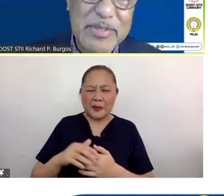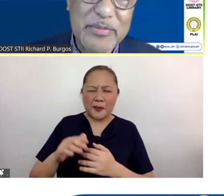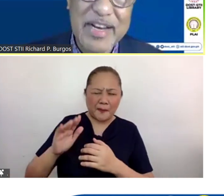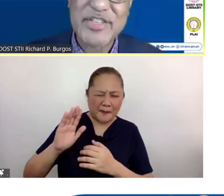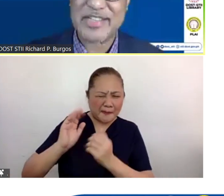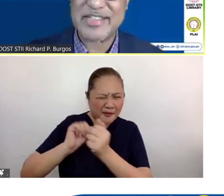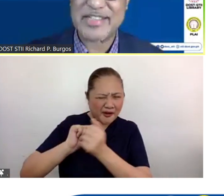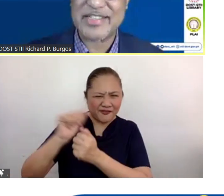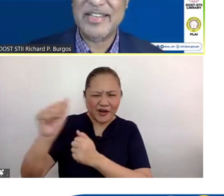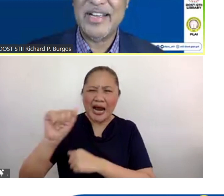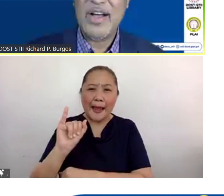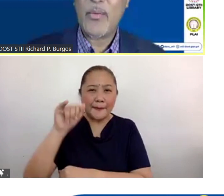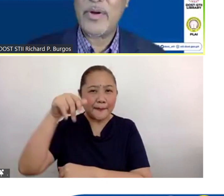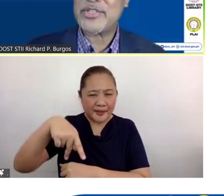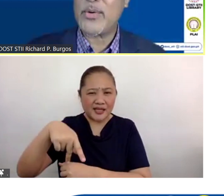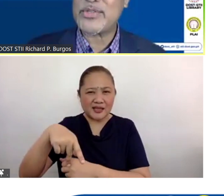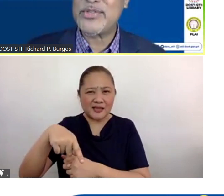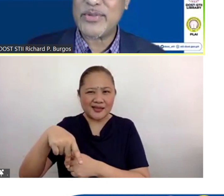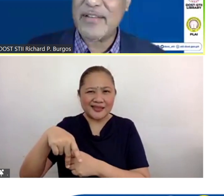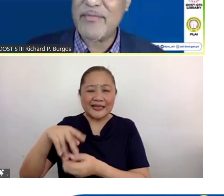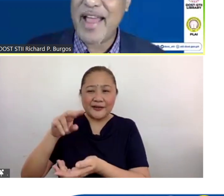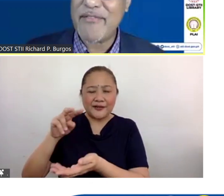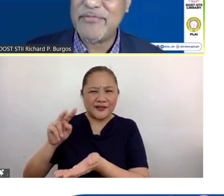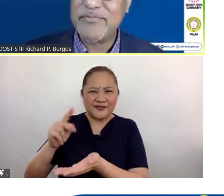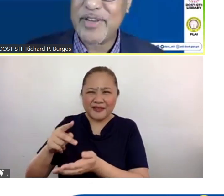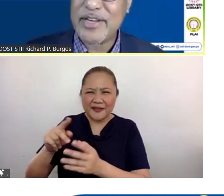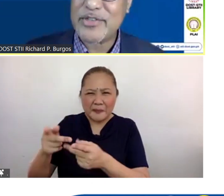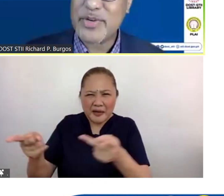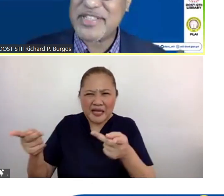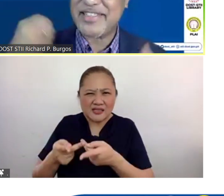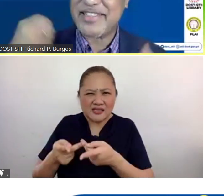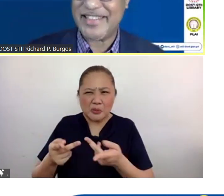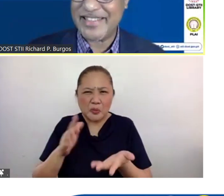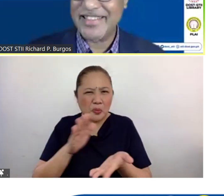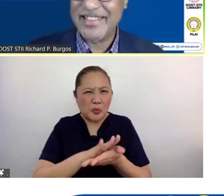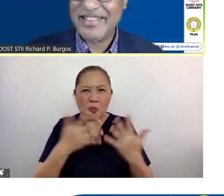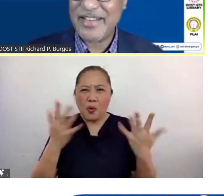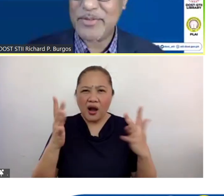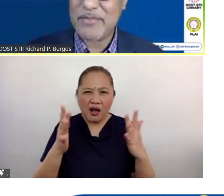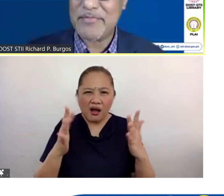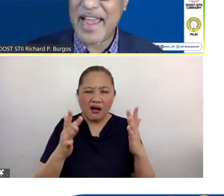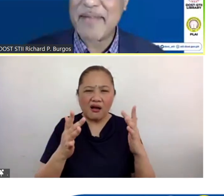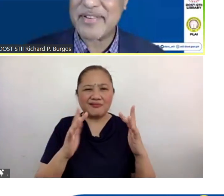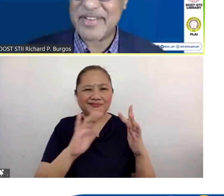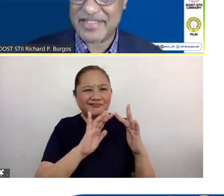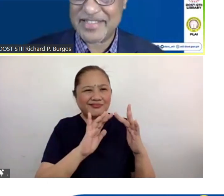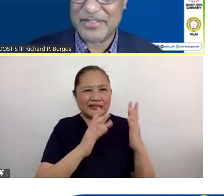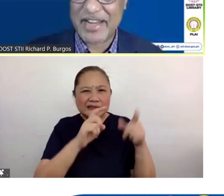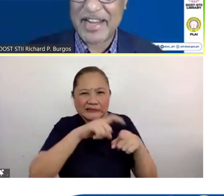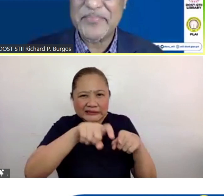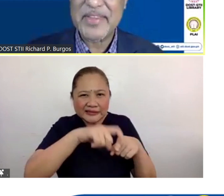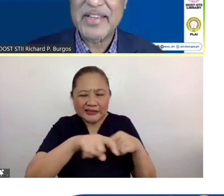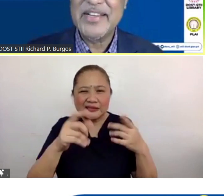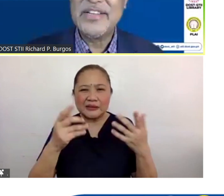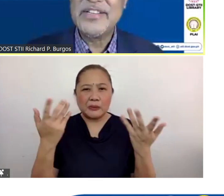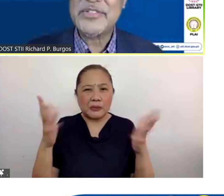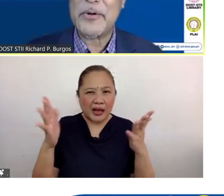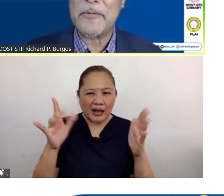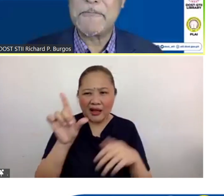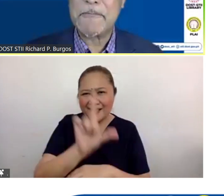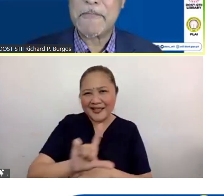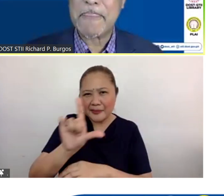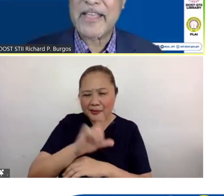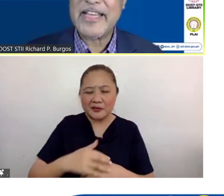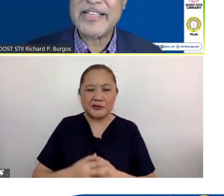people's villages where the schools don't even have electricity. They don't have libraries, okay?